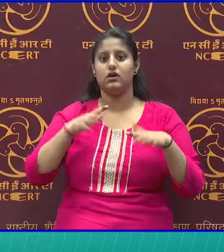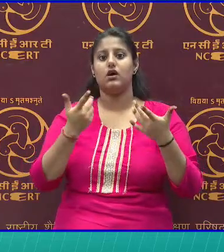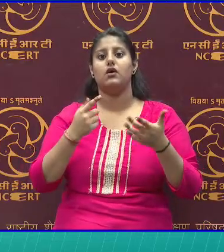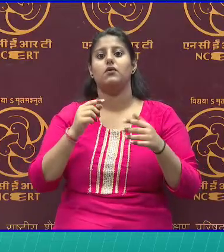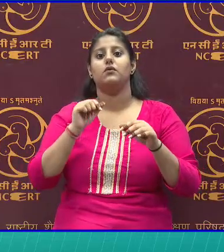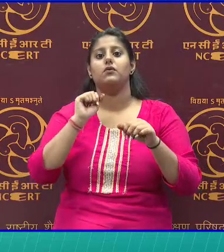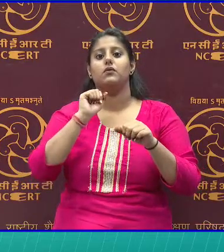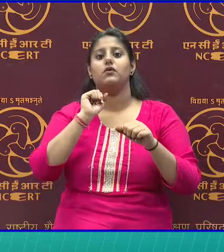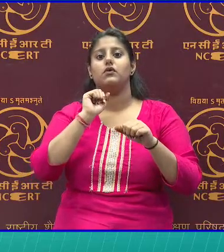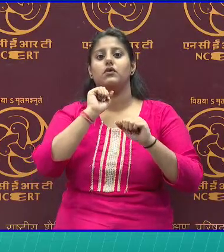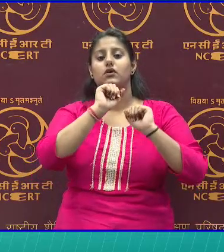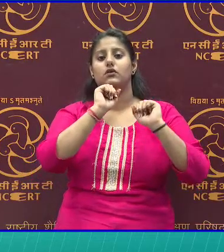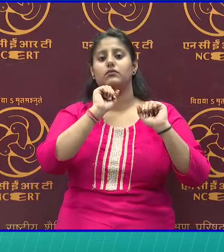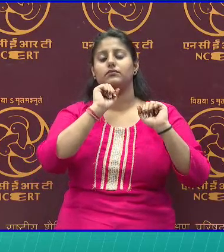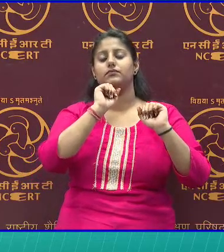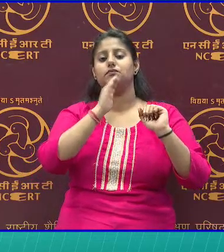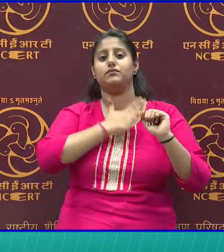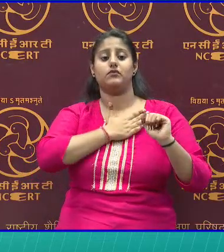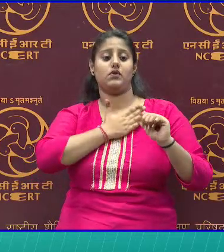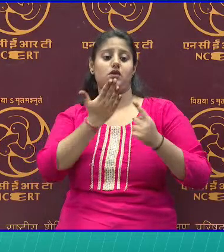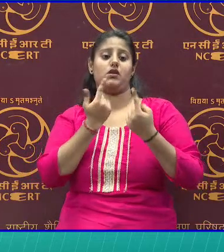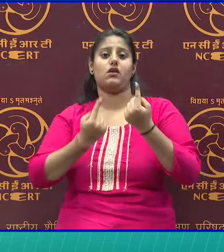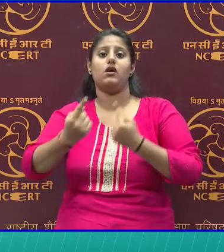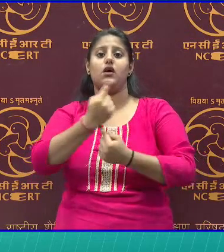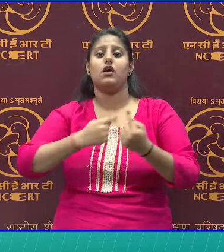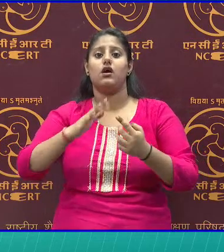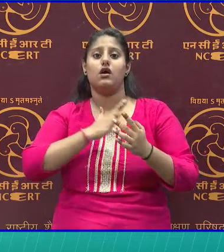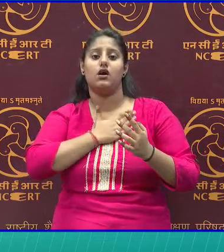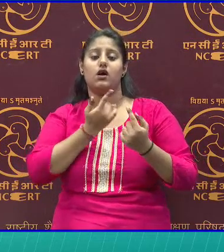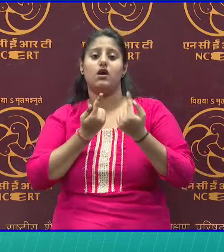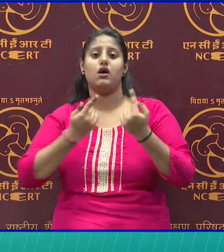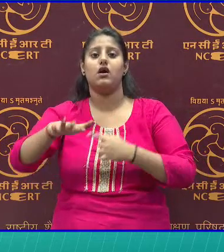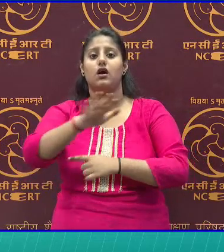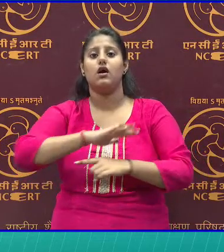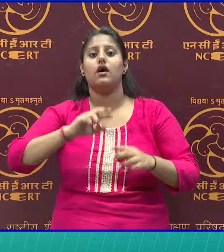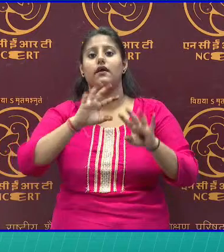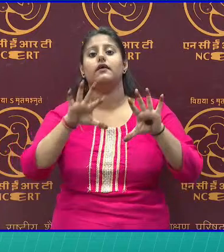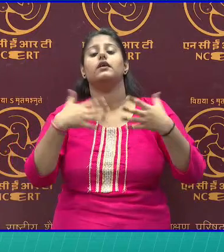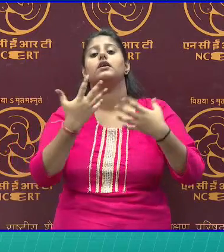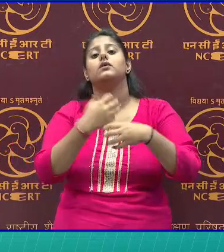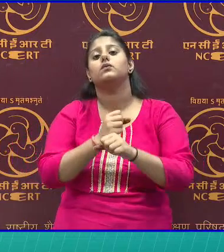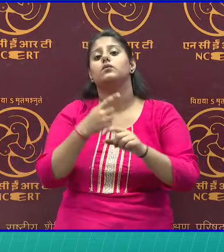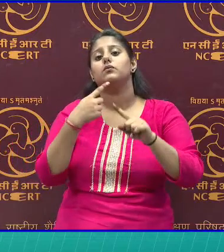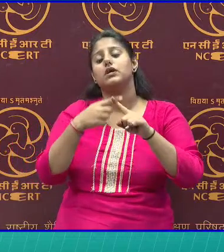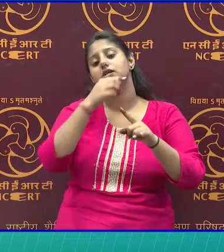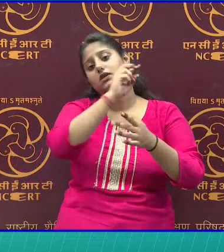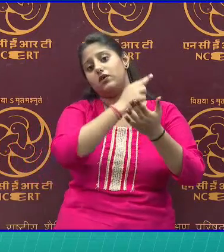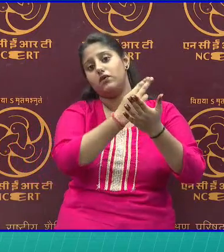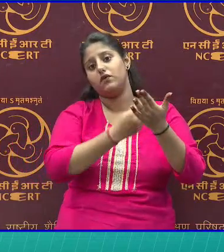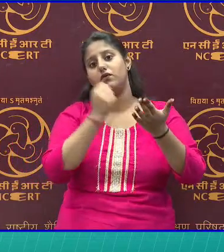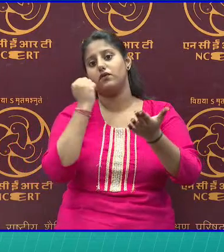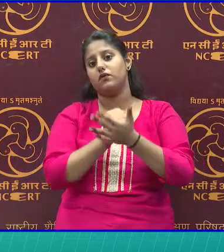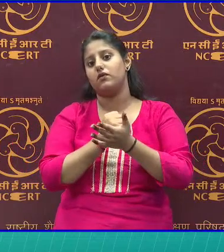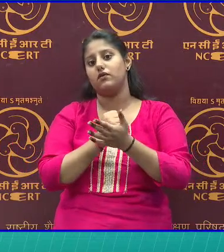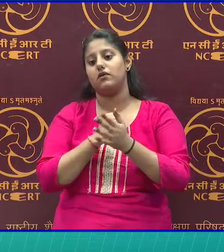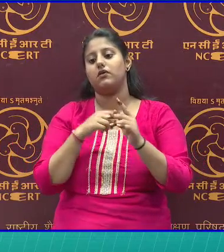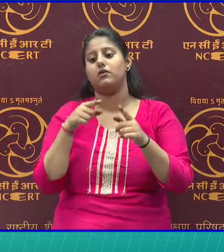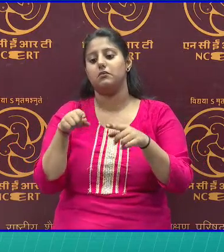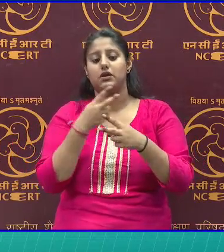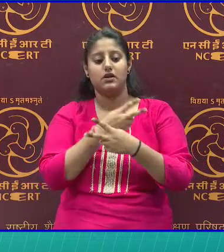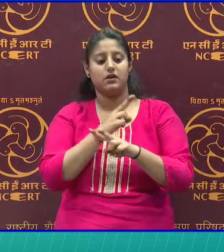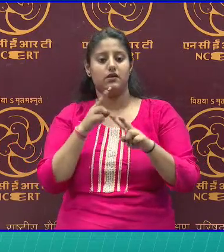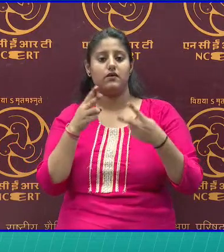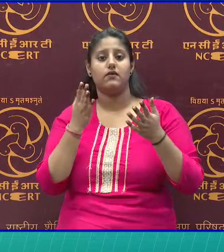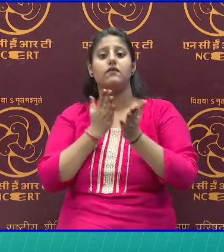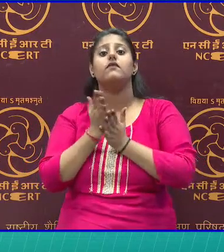you create your own herb garden, and you have to draw it. So there are different ways that you